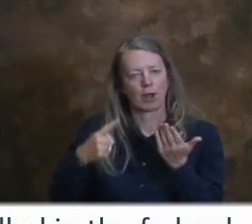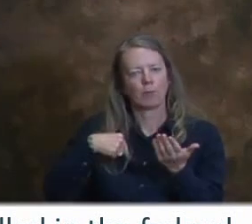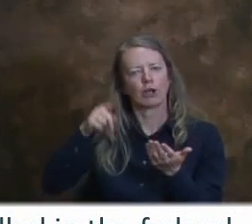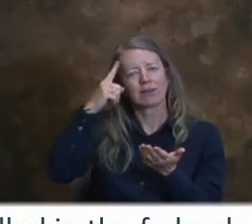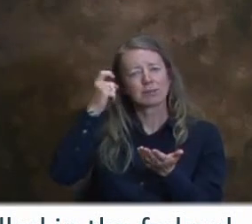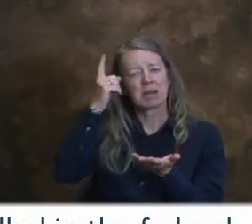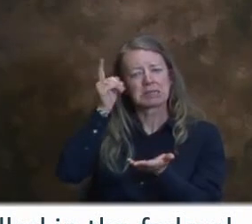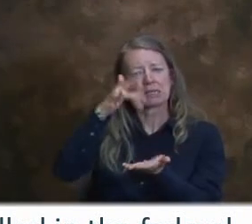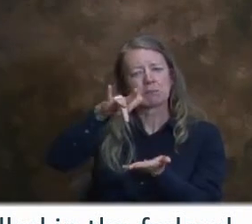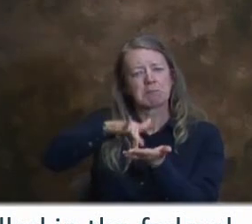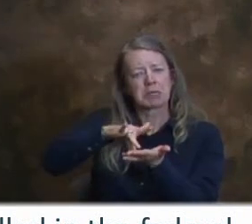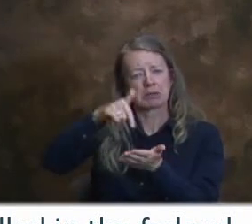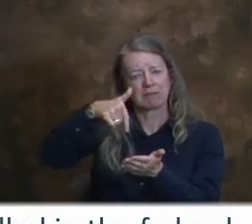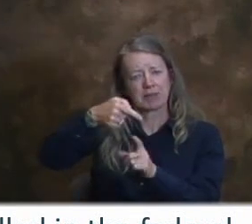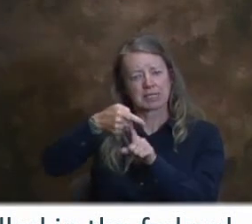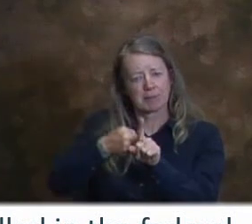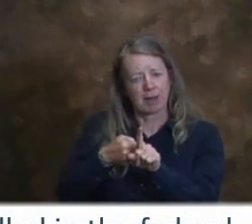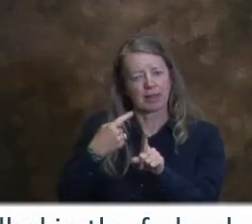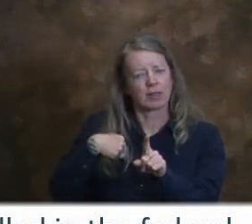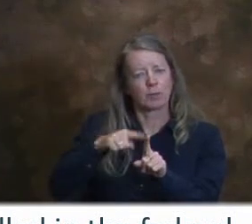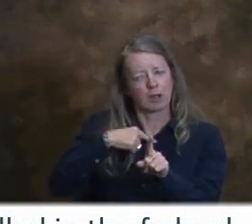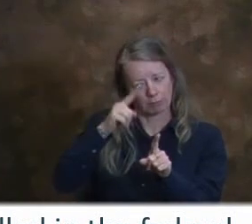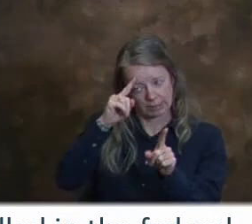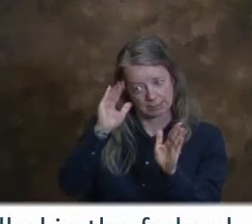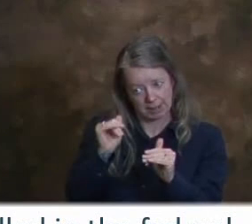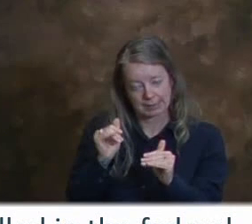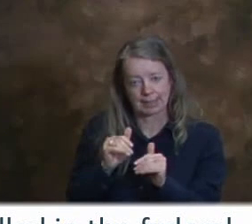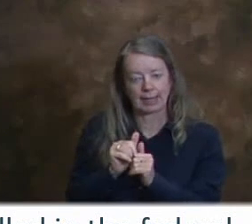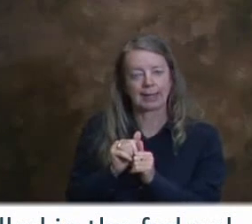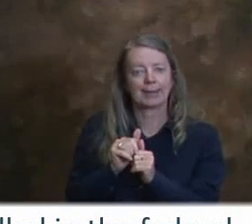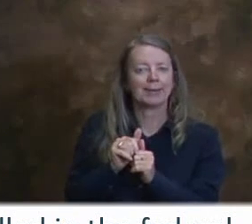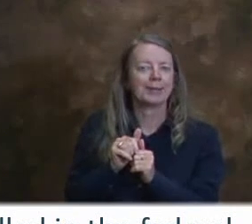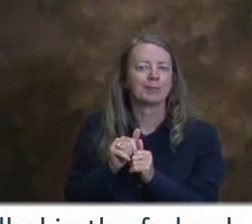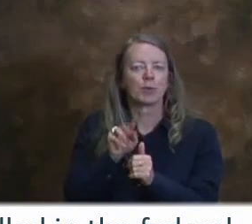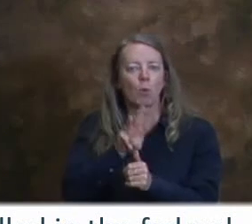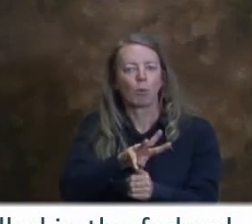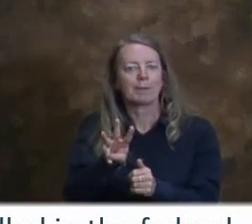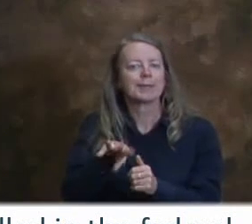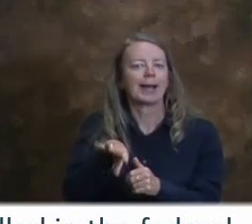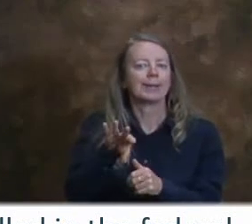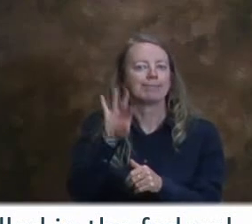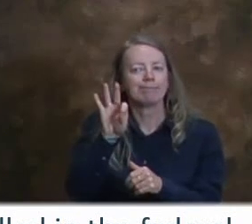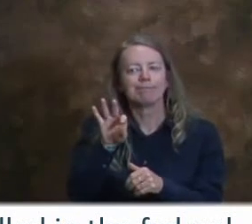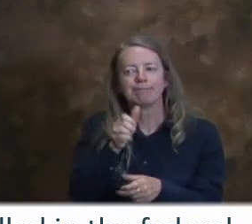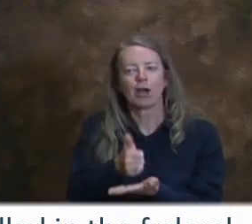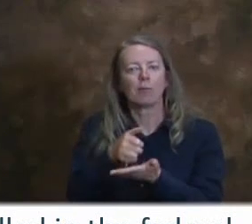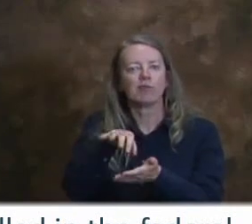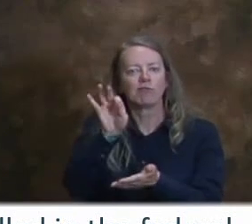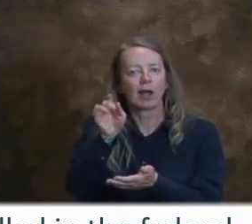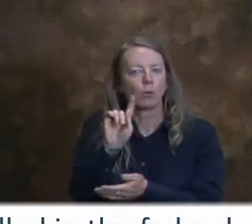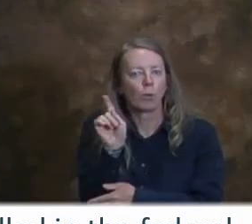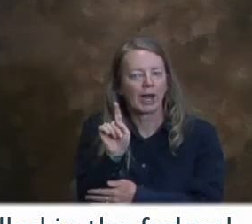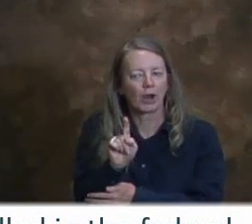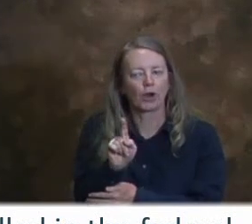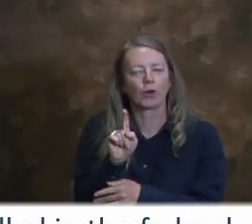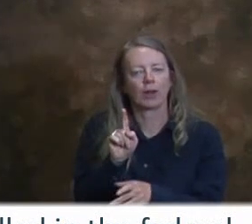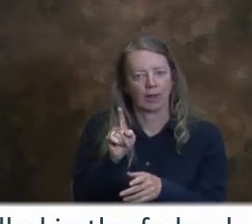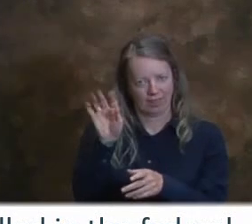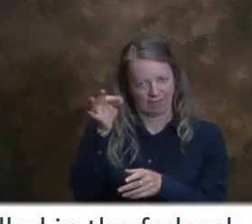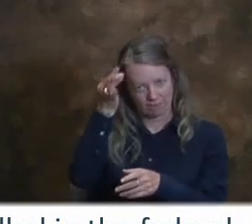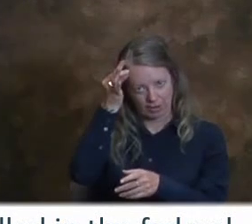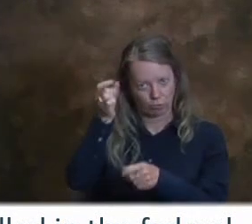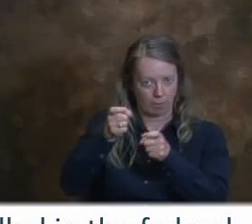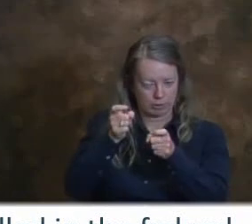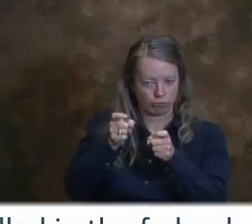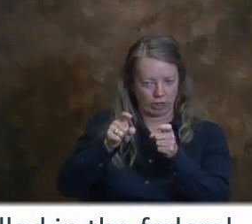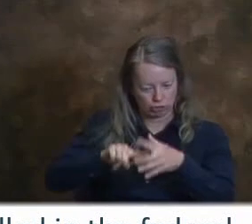locator, so one of those wayfinding sites, will be launched by the federal administration, and North Carolina Department of Health and